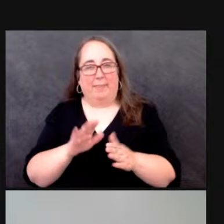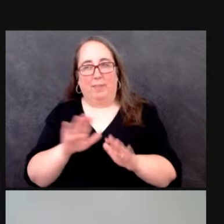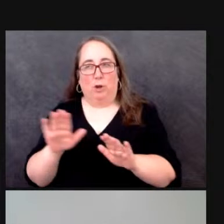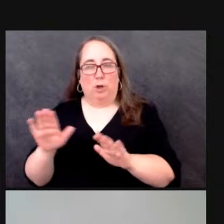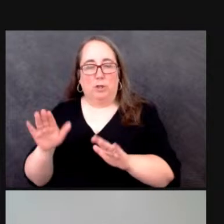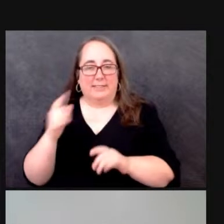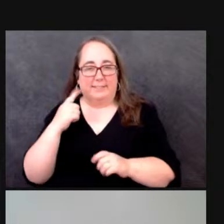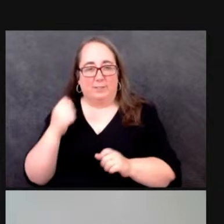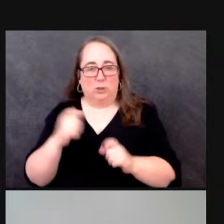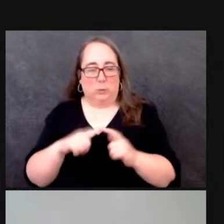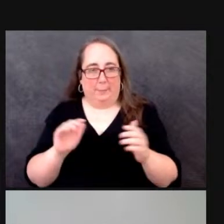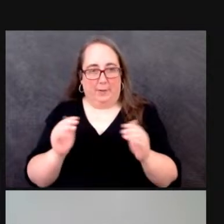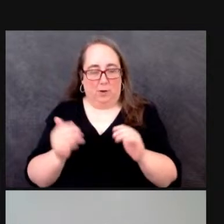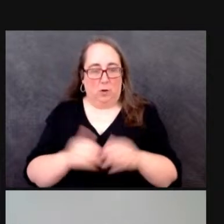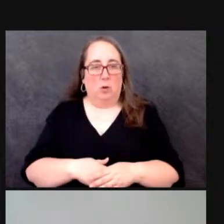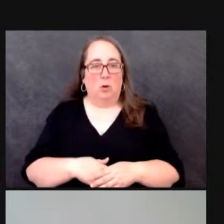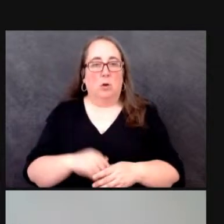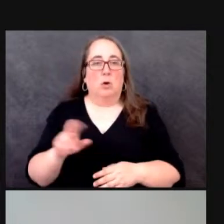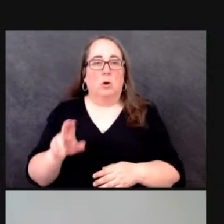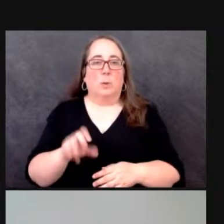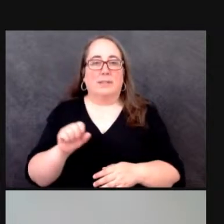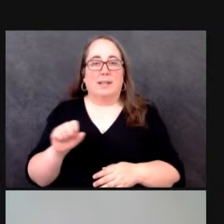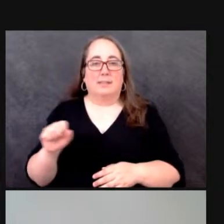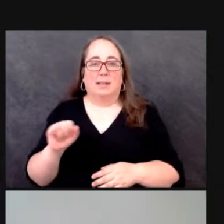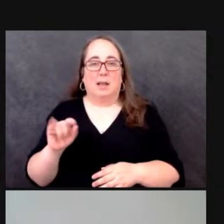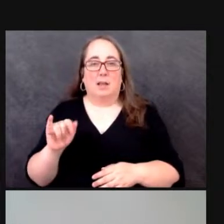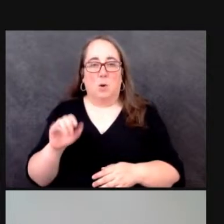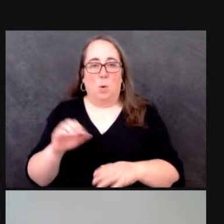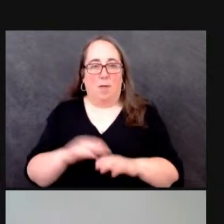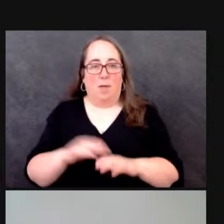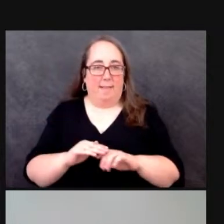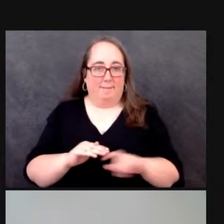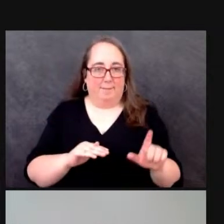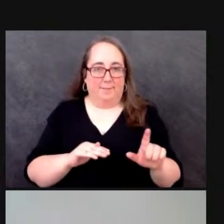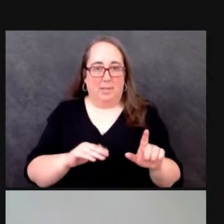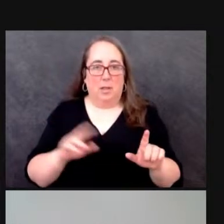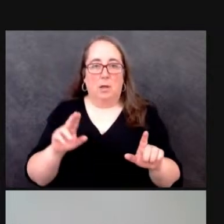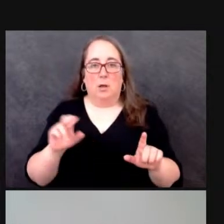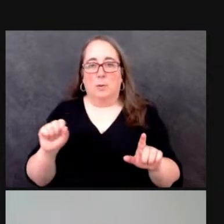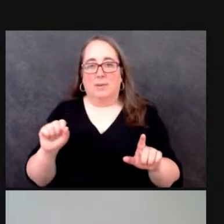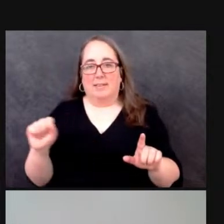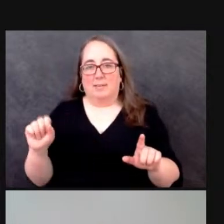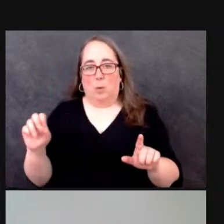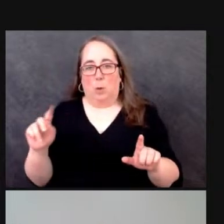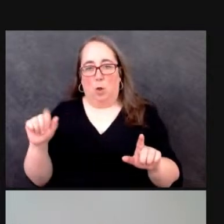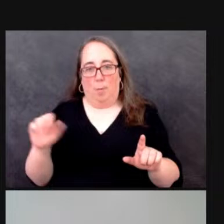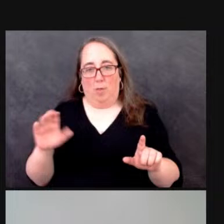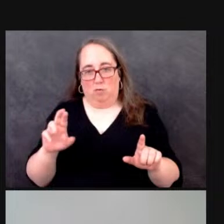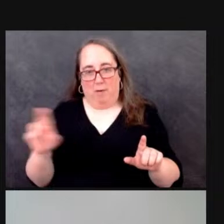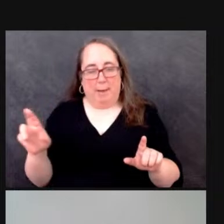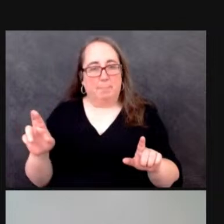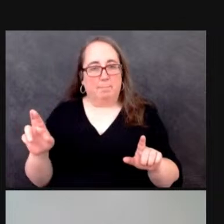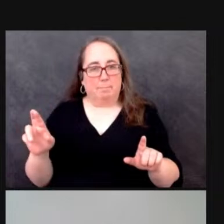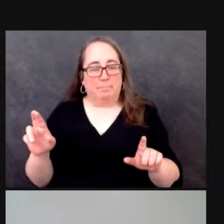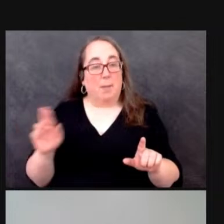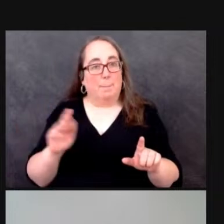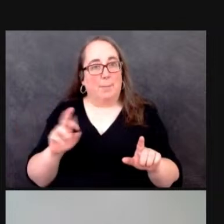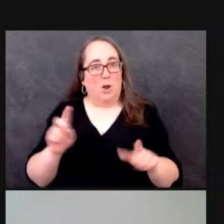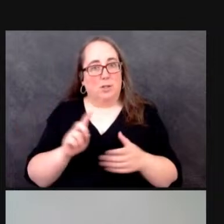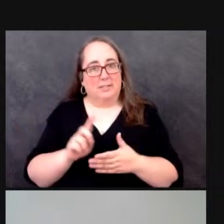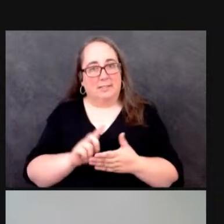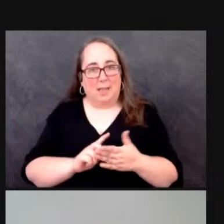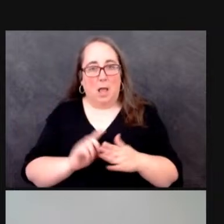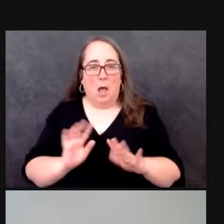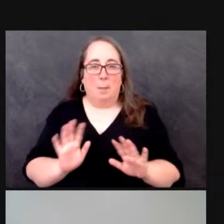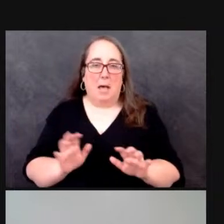As you can see from the USS Idaho on the left and the USS Oklahoma on the right, the Maryland's design and grandeur